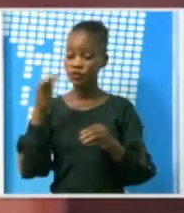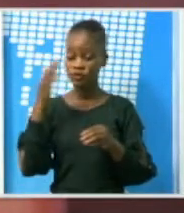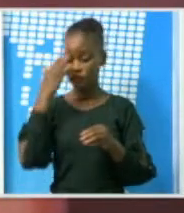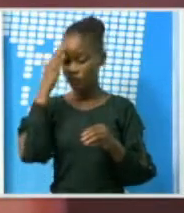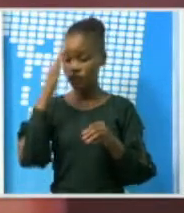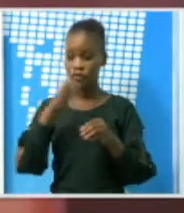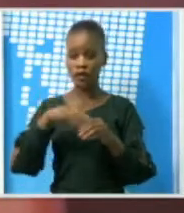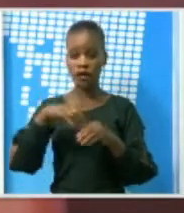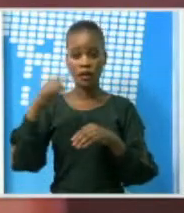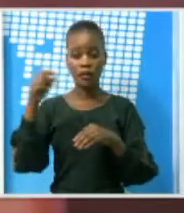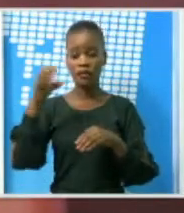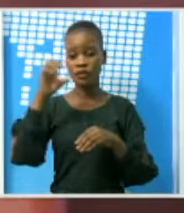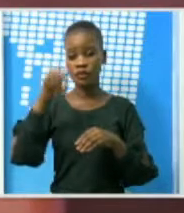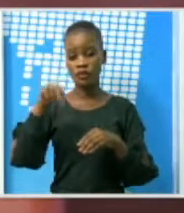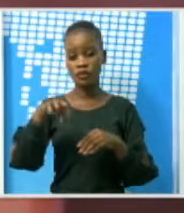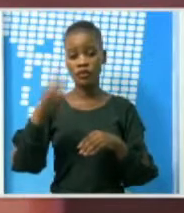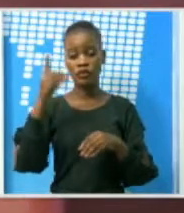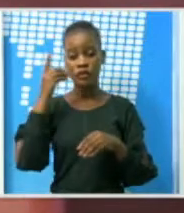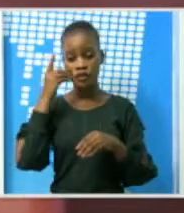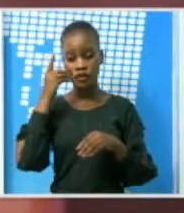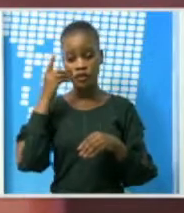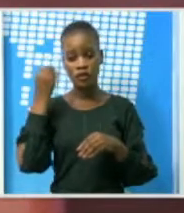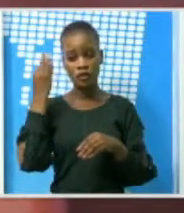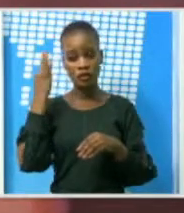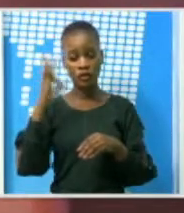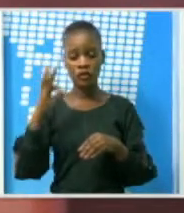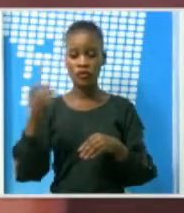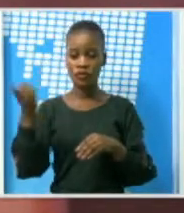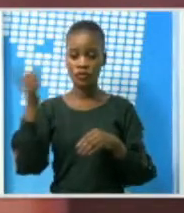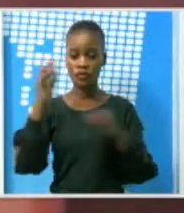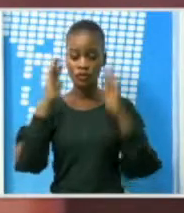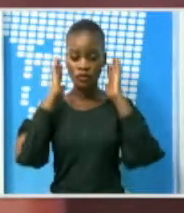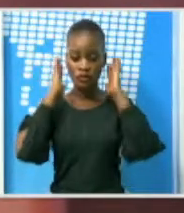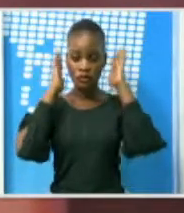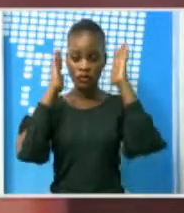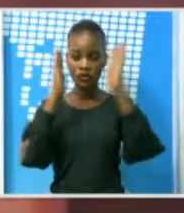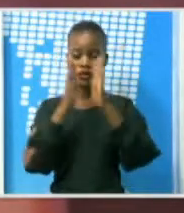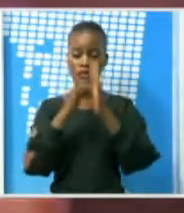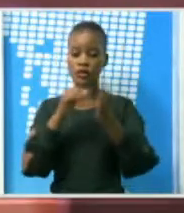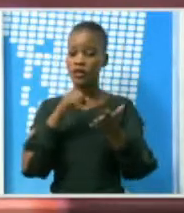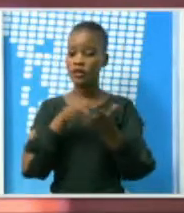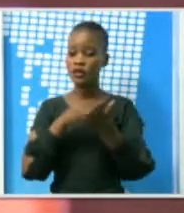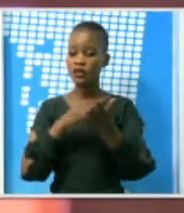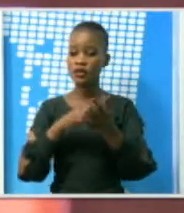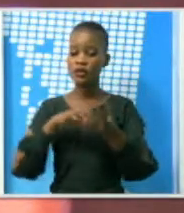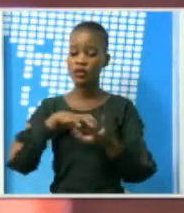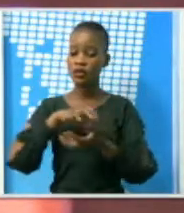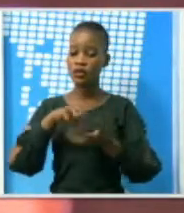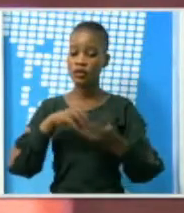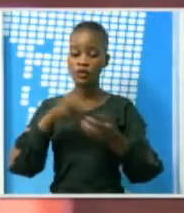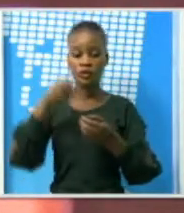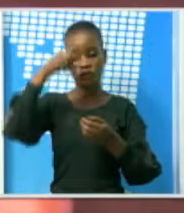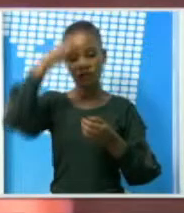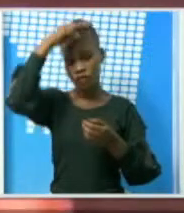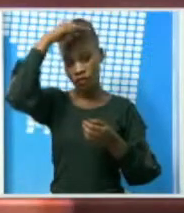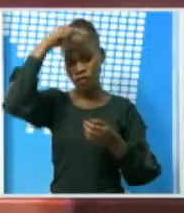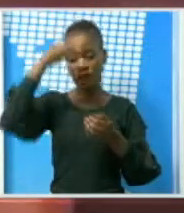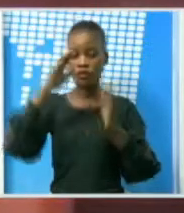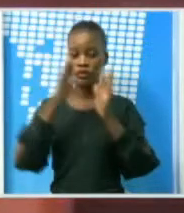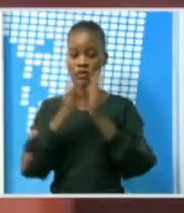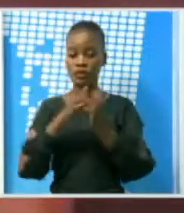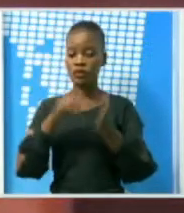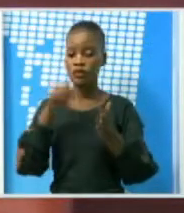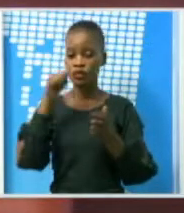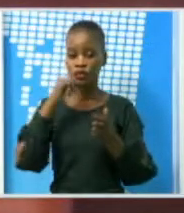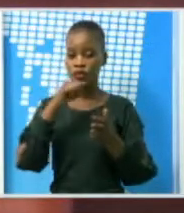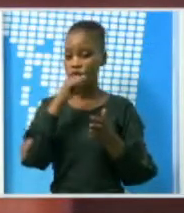around $9 million in funding to this program, and it's in collaboration with Makerere University and the Private